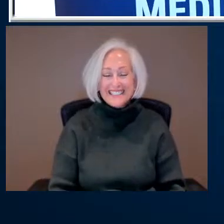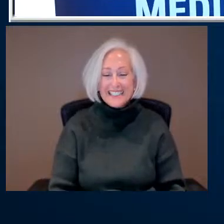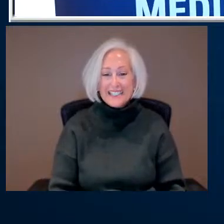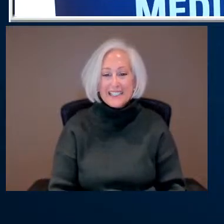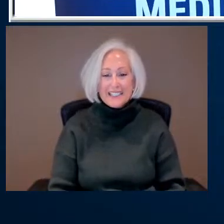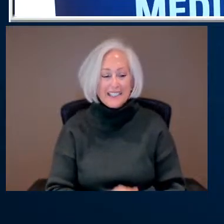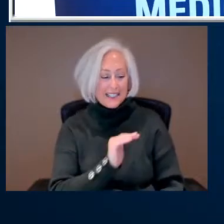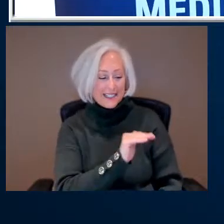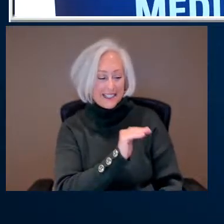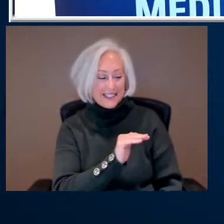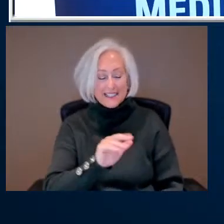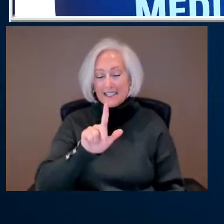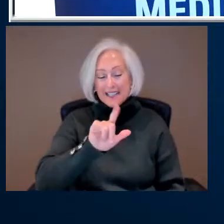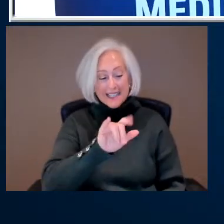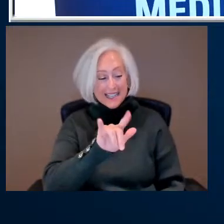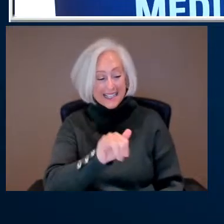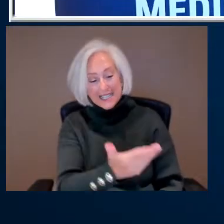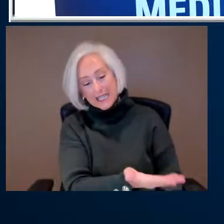Hey, Lily, come here.